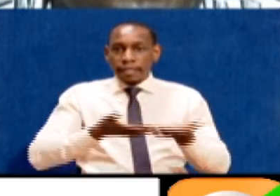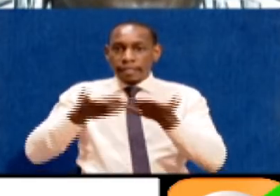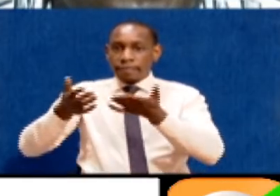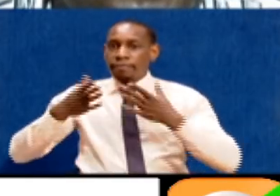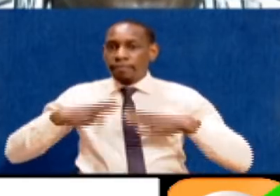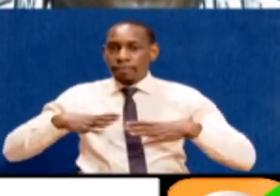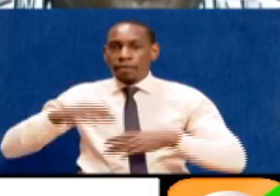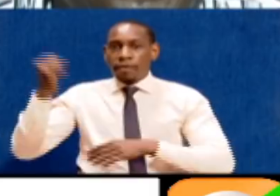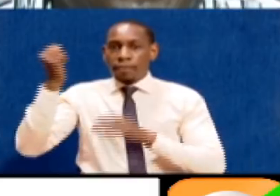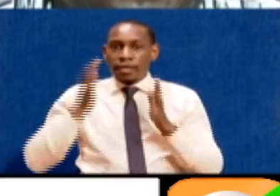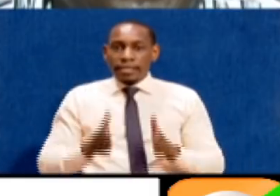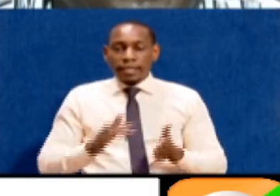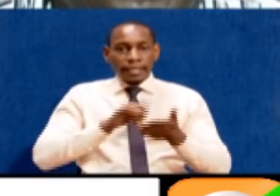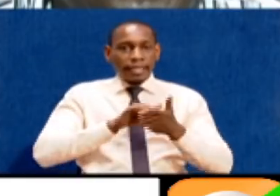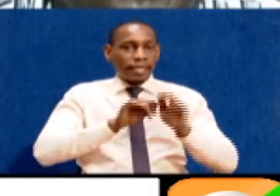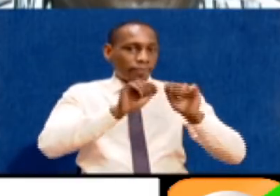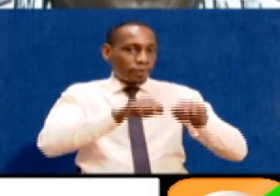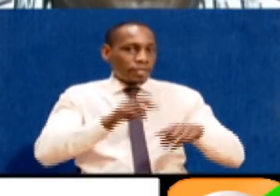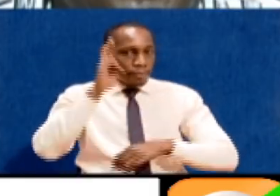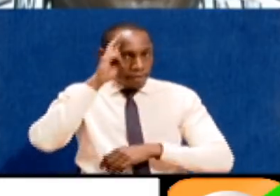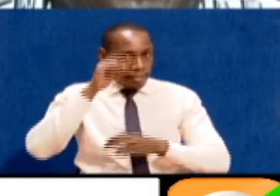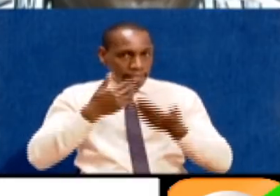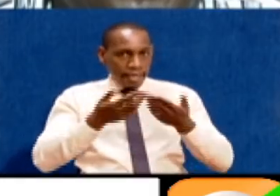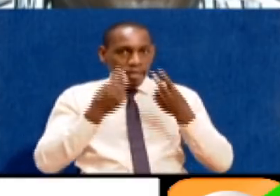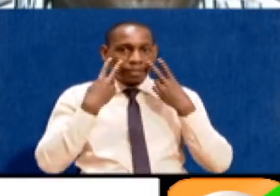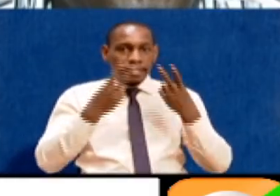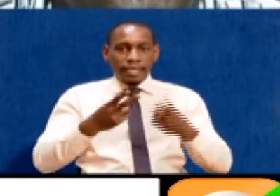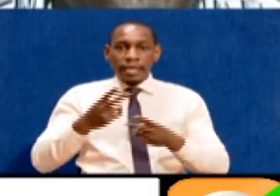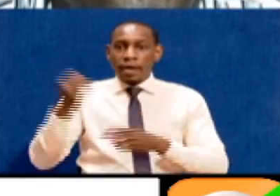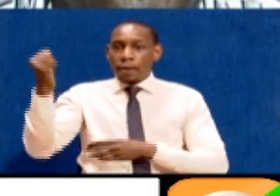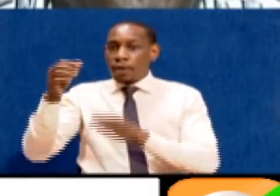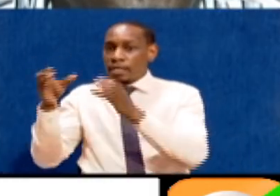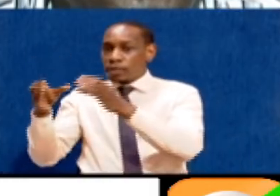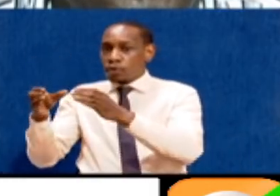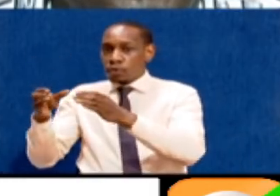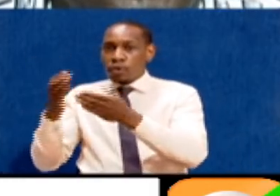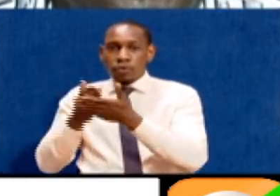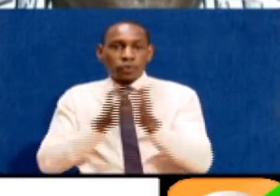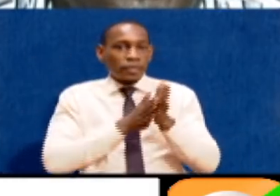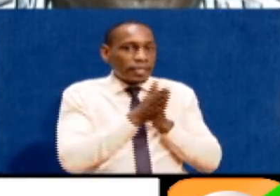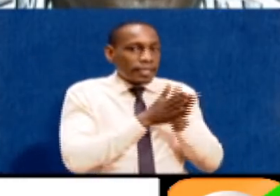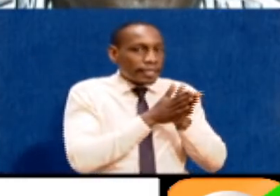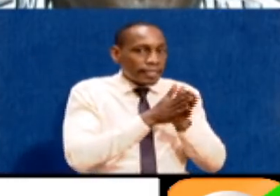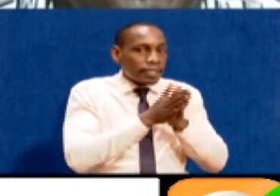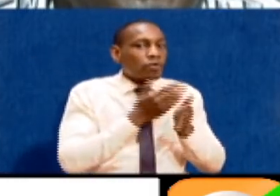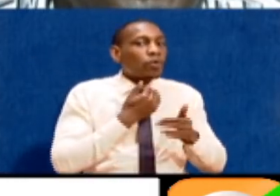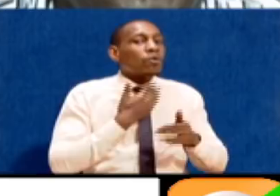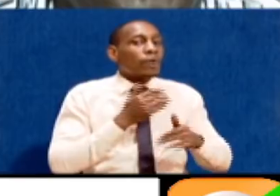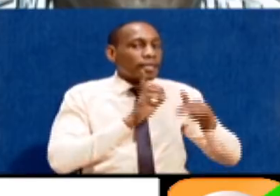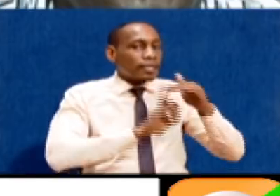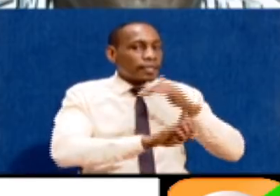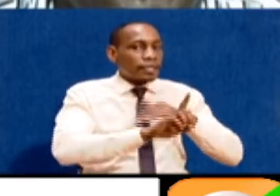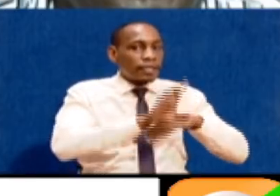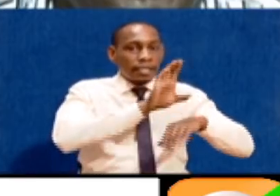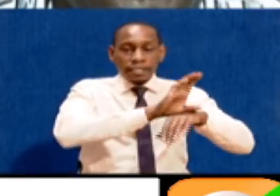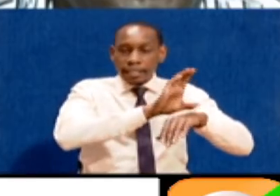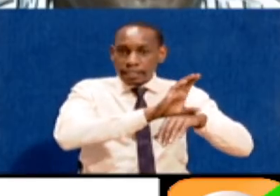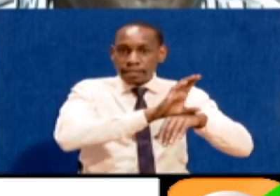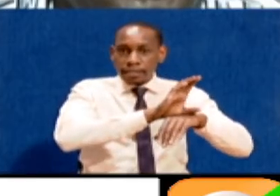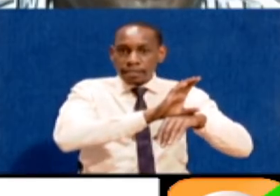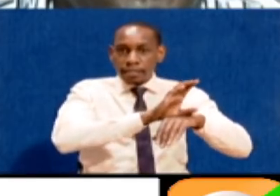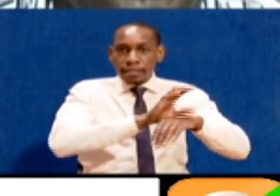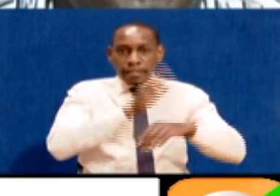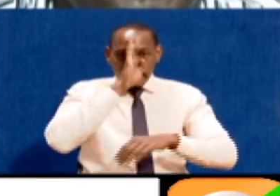to politicians. Could that be the reason why we are now seeing a political class very eager to make its way to visit houses of